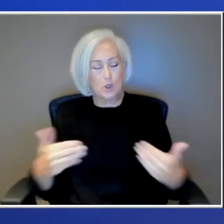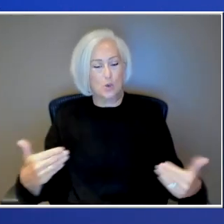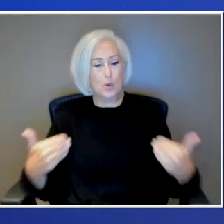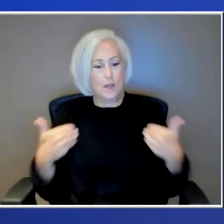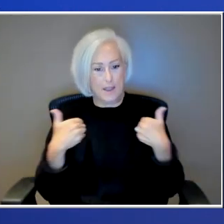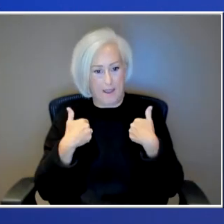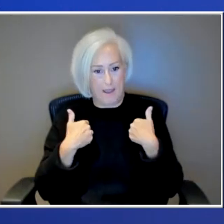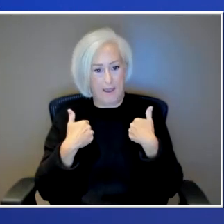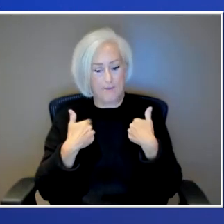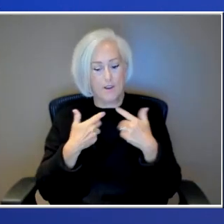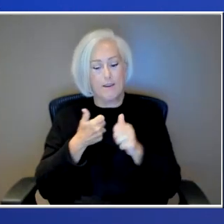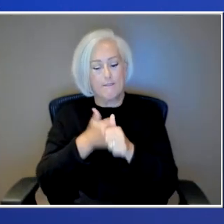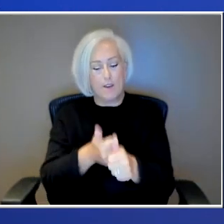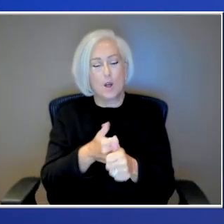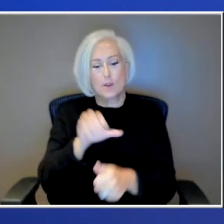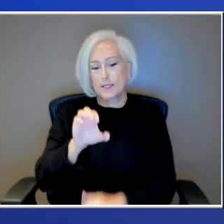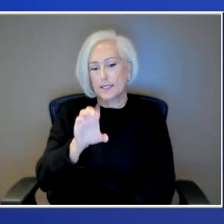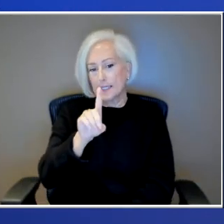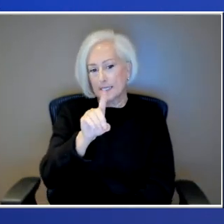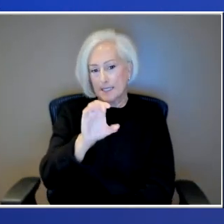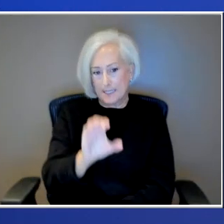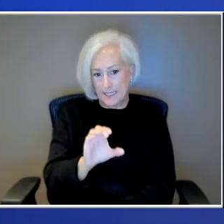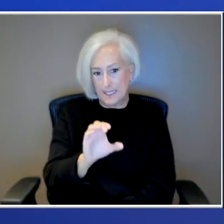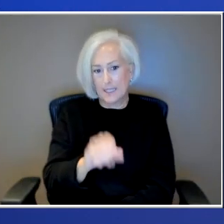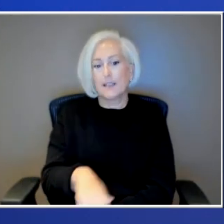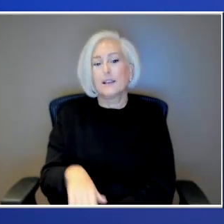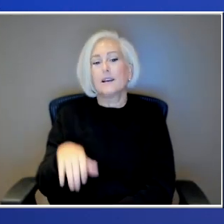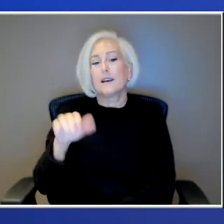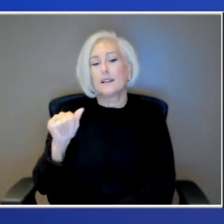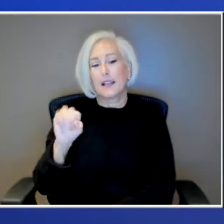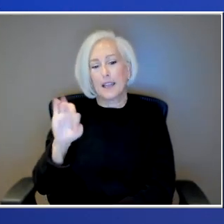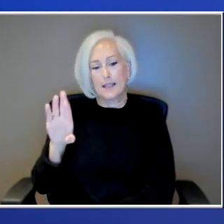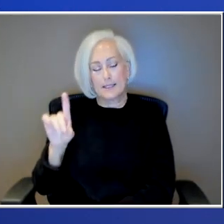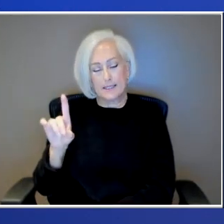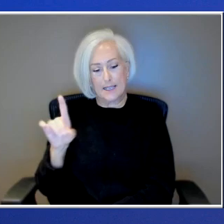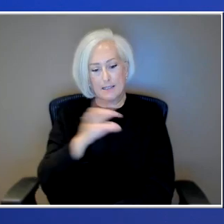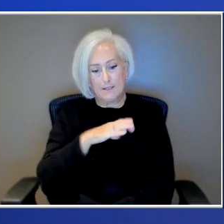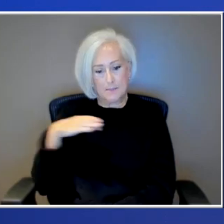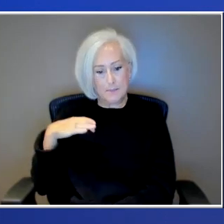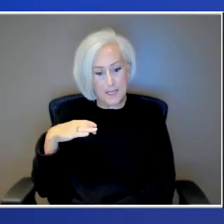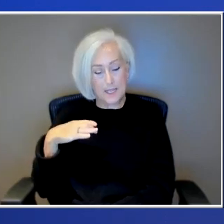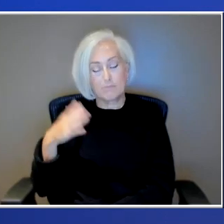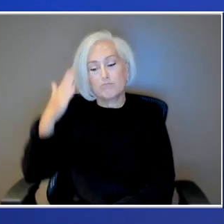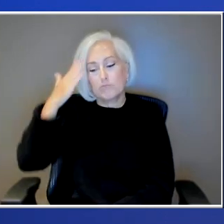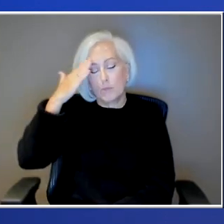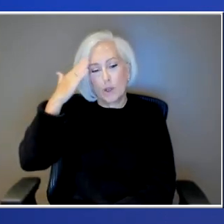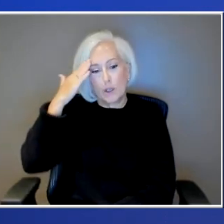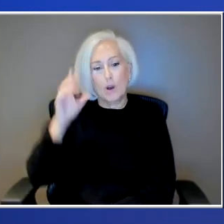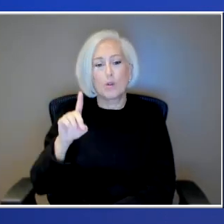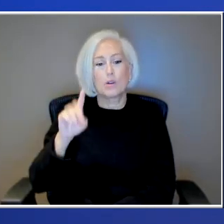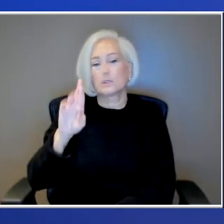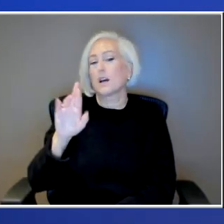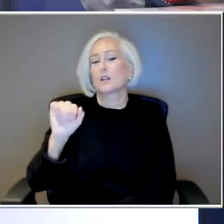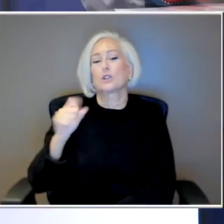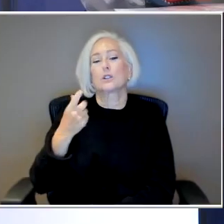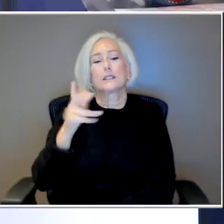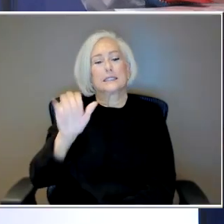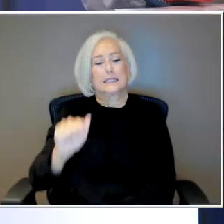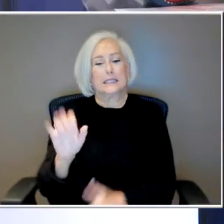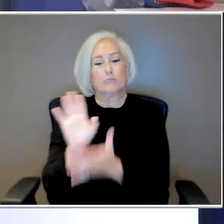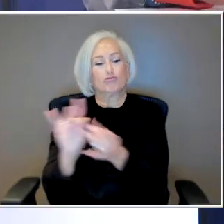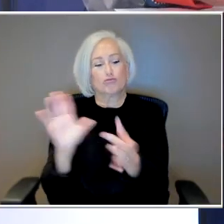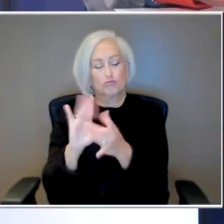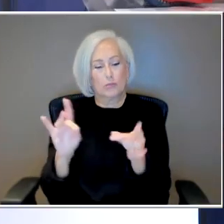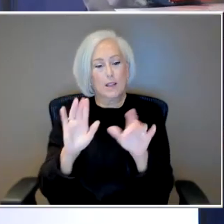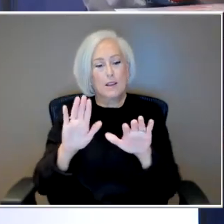CDC and our ACIP committees recommending them. Because we know, just as Dr. Adiga said, it does help provide an extra